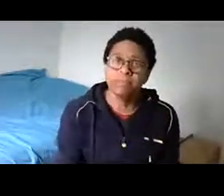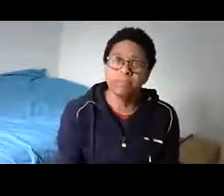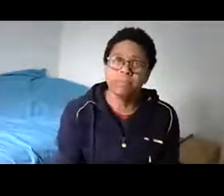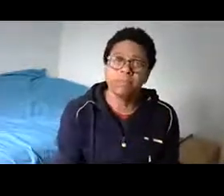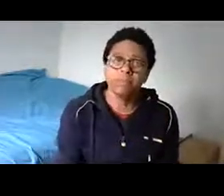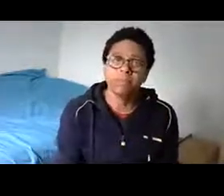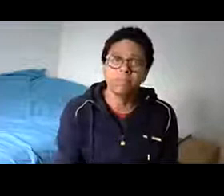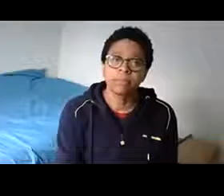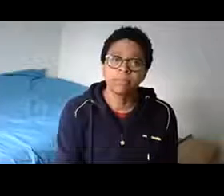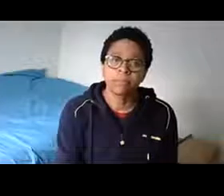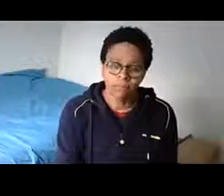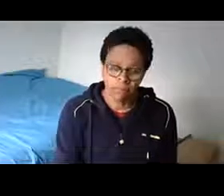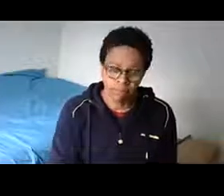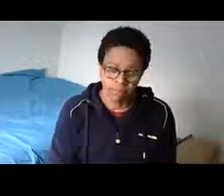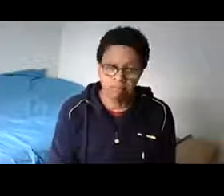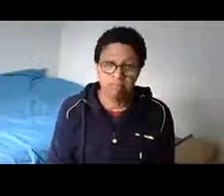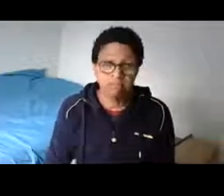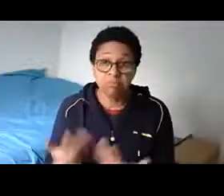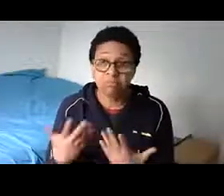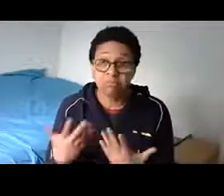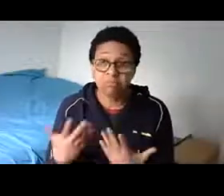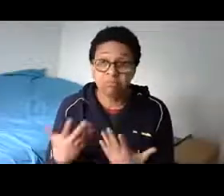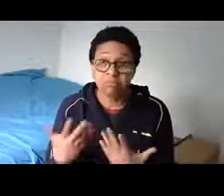Okay, I don't know if there are any questions.